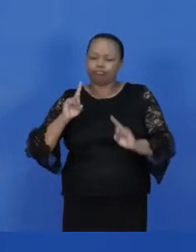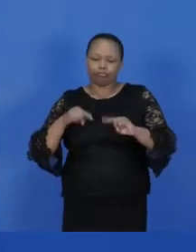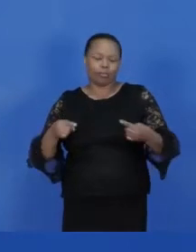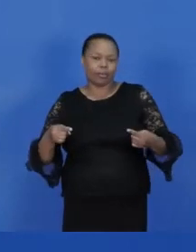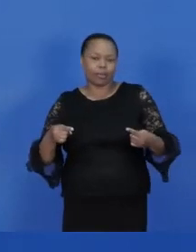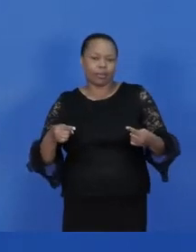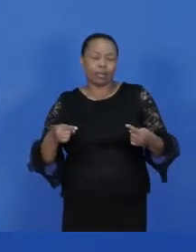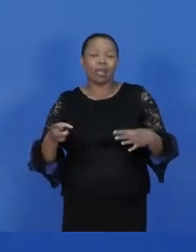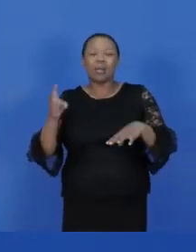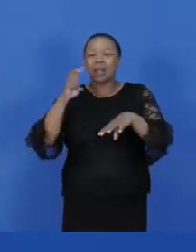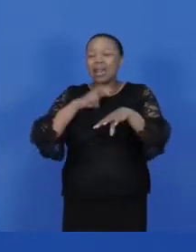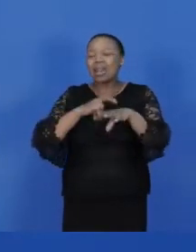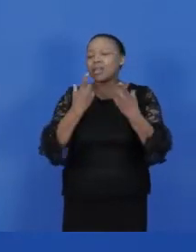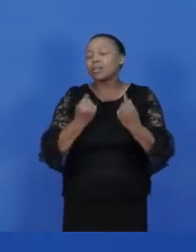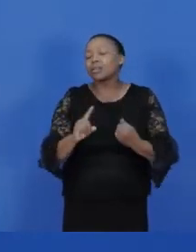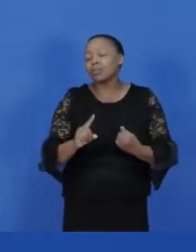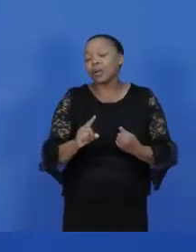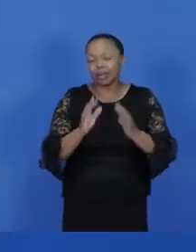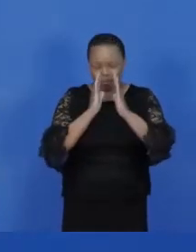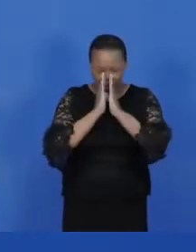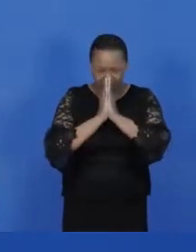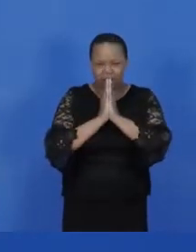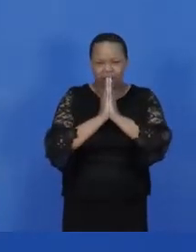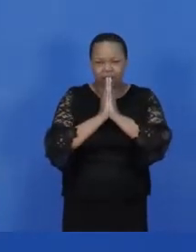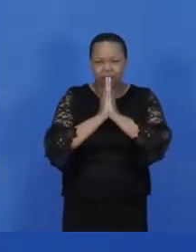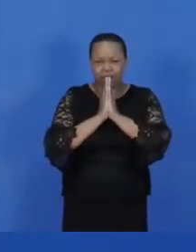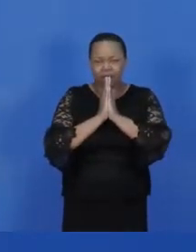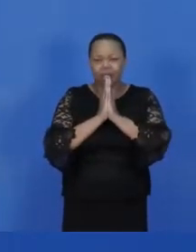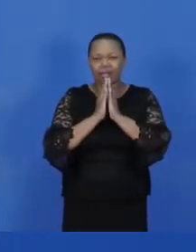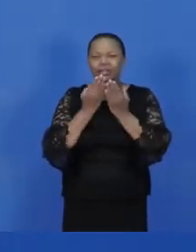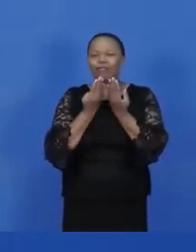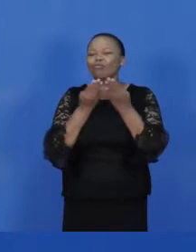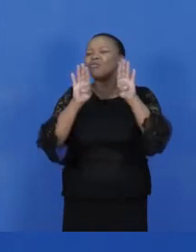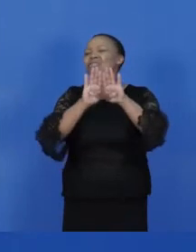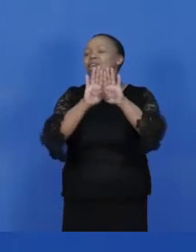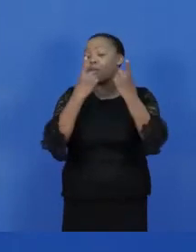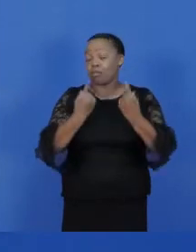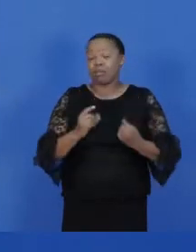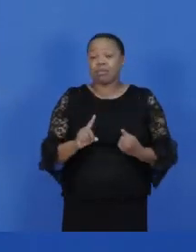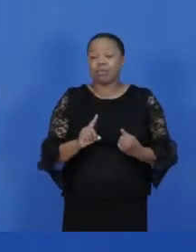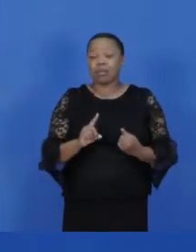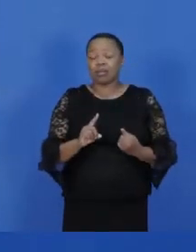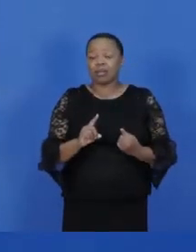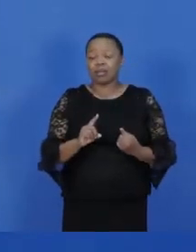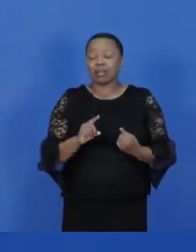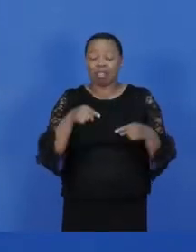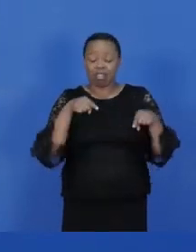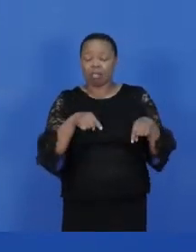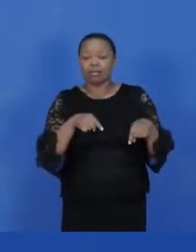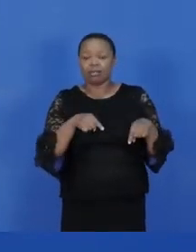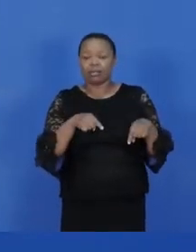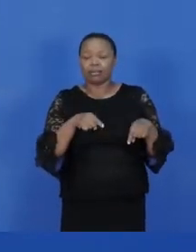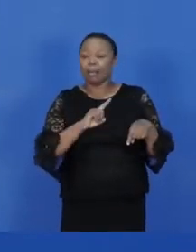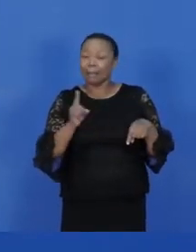faces. And so we need to pray. And so what this time has done, and I shouldn't say the lockdown has done this, because really it's not the lockdown, it's just